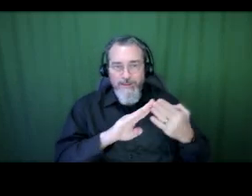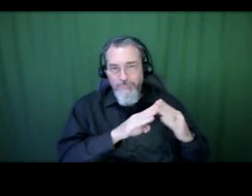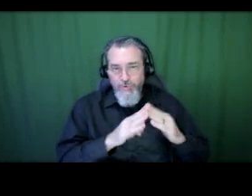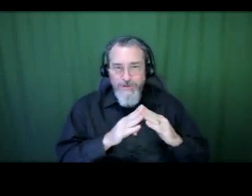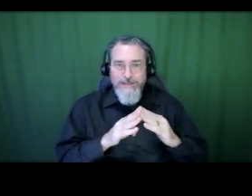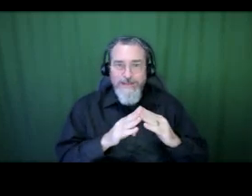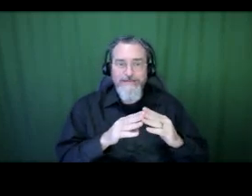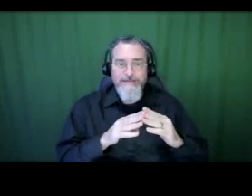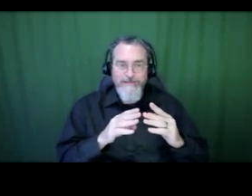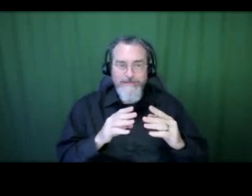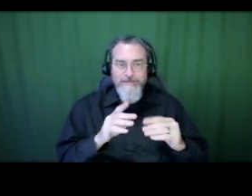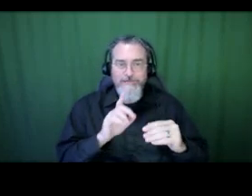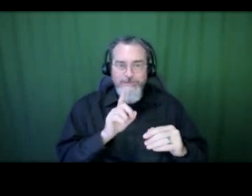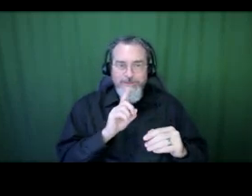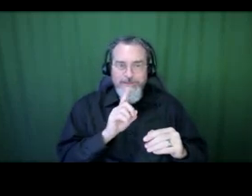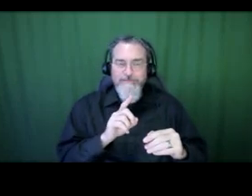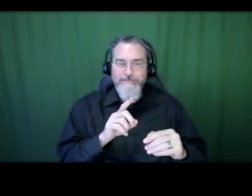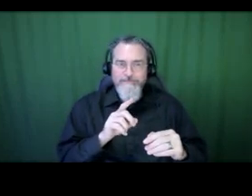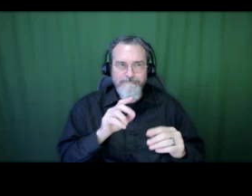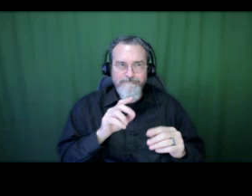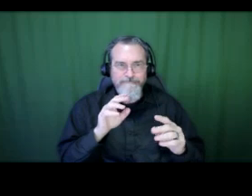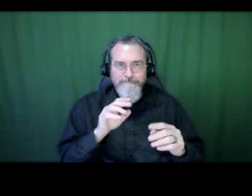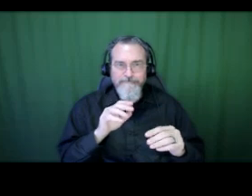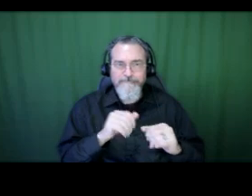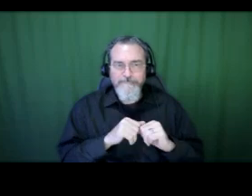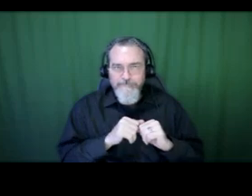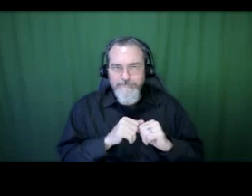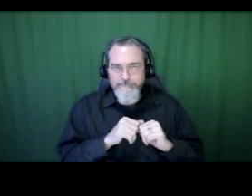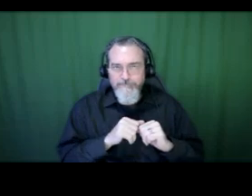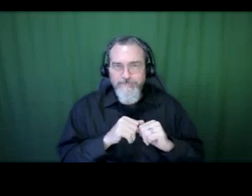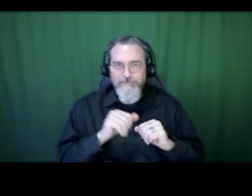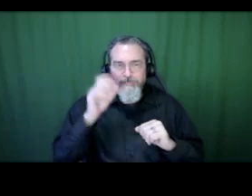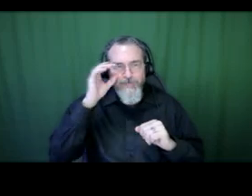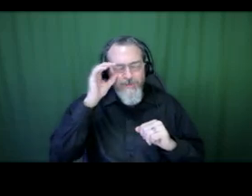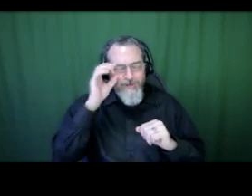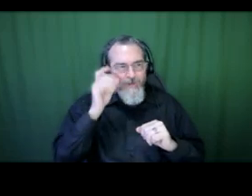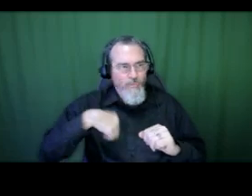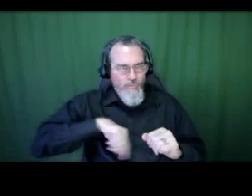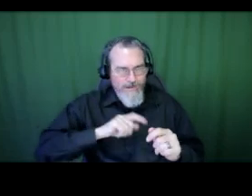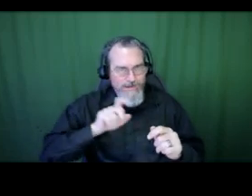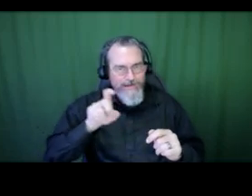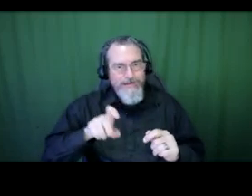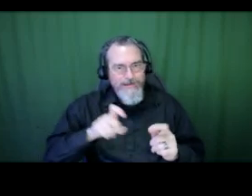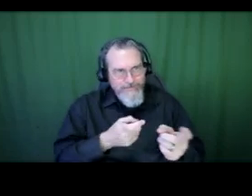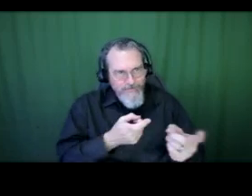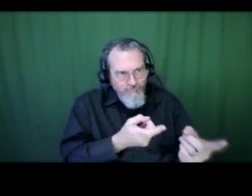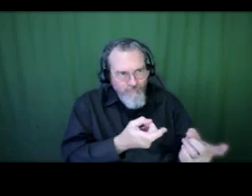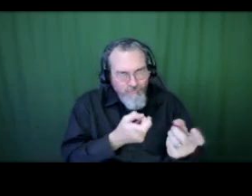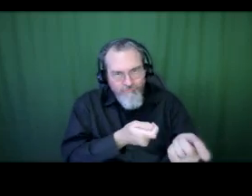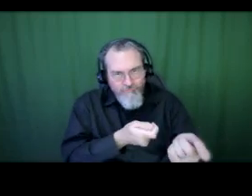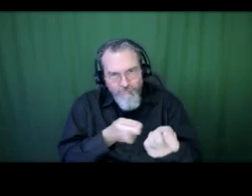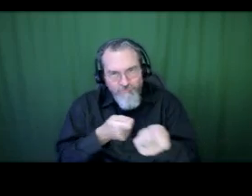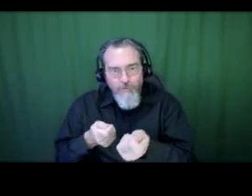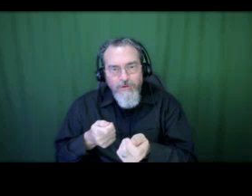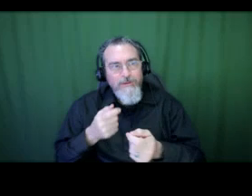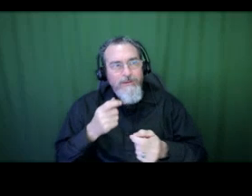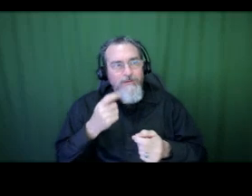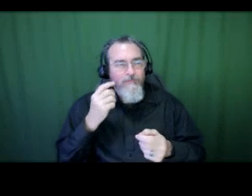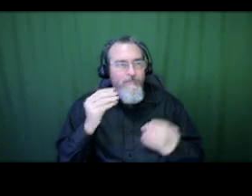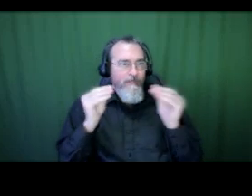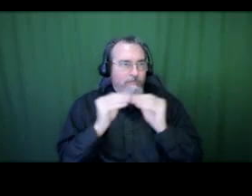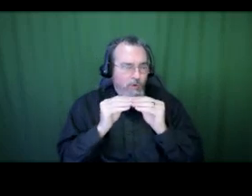these populations, like Central Cha, really for as a recruitment, as a way to reach out to the community and to